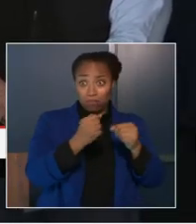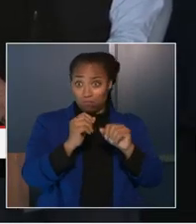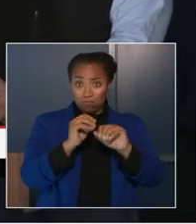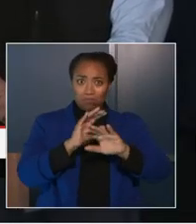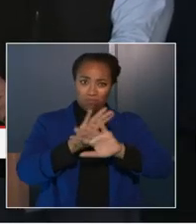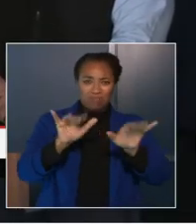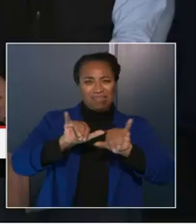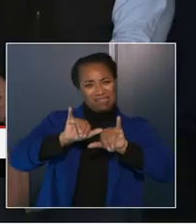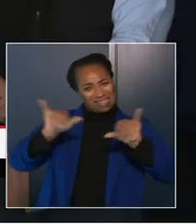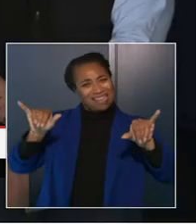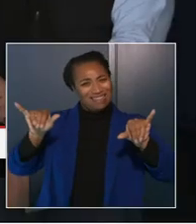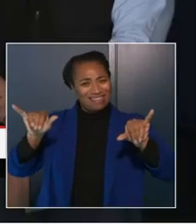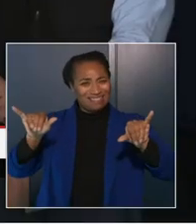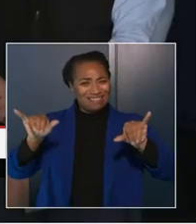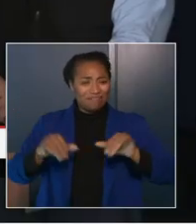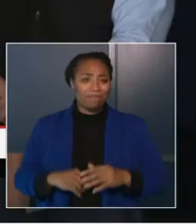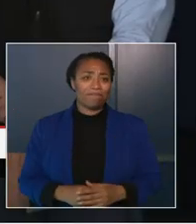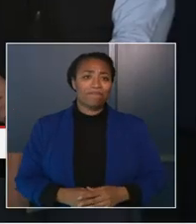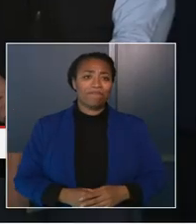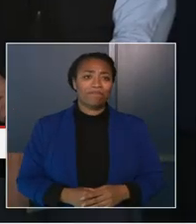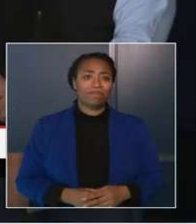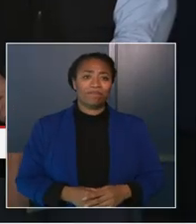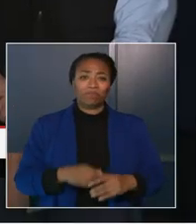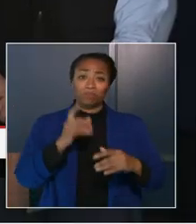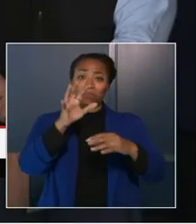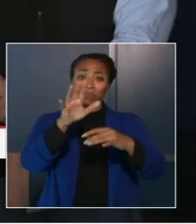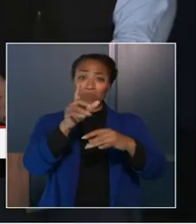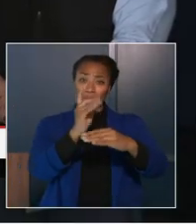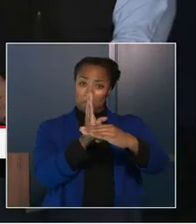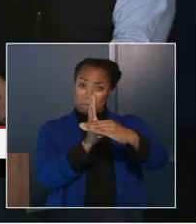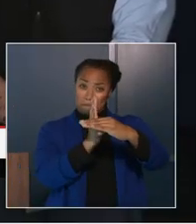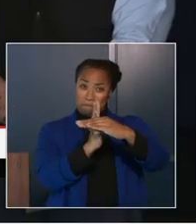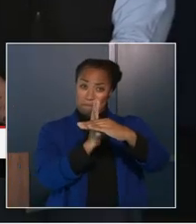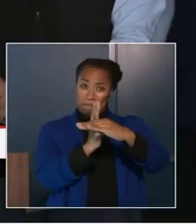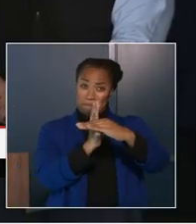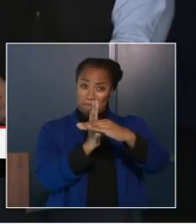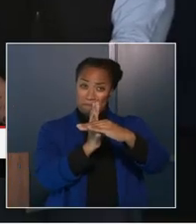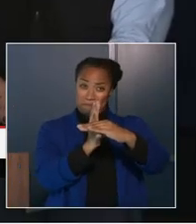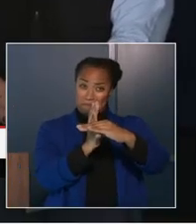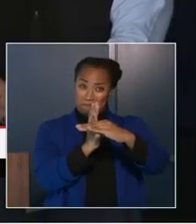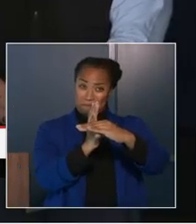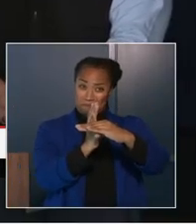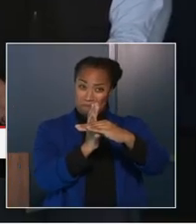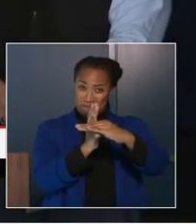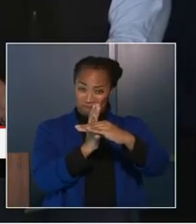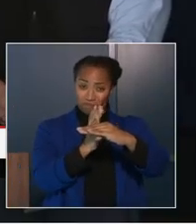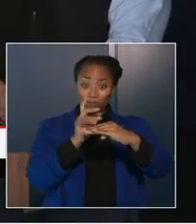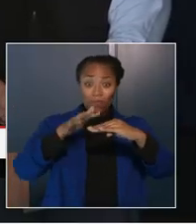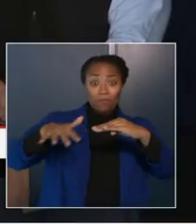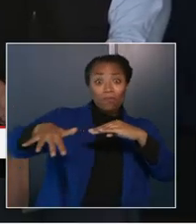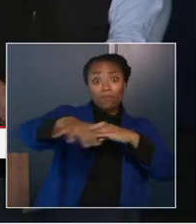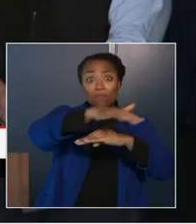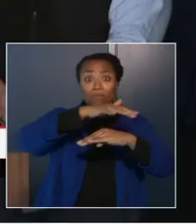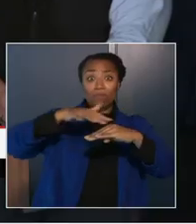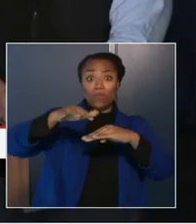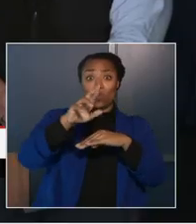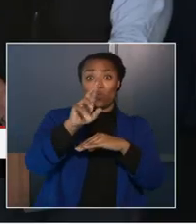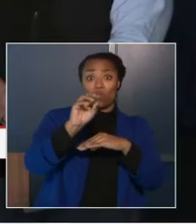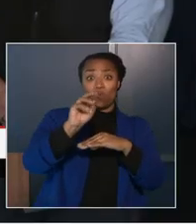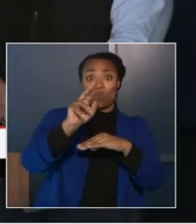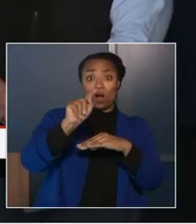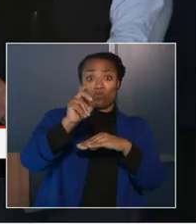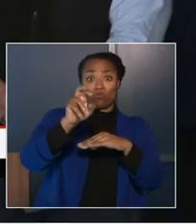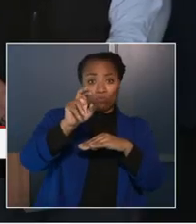level. So that is about 114 routes in operation versus our normal 193. Now, based on conditions, the roads